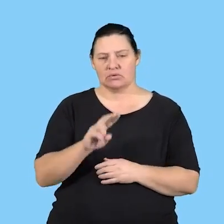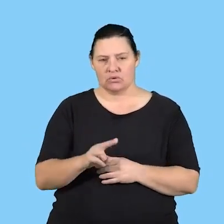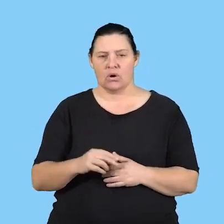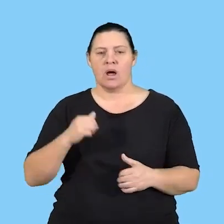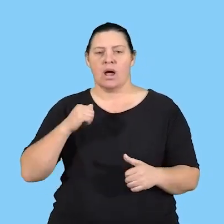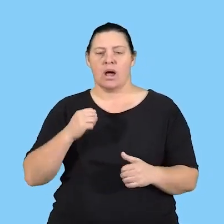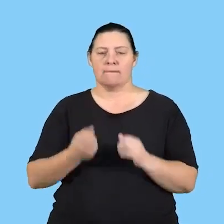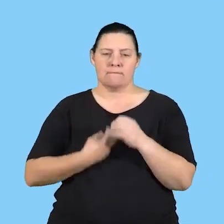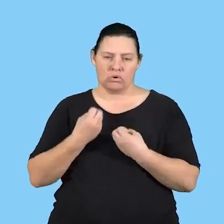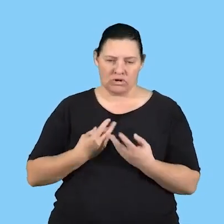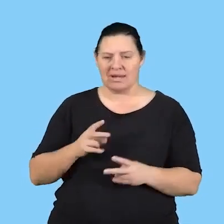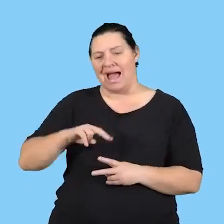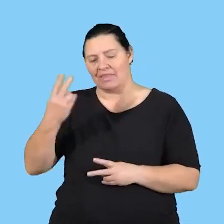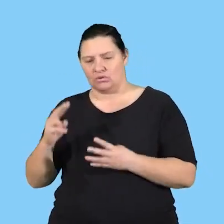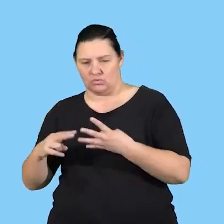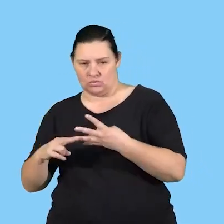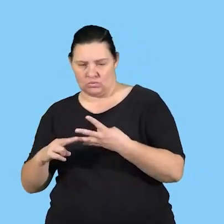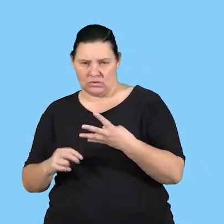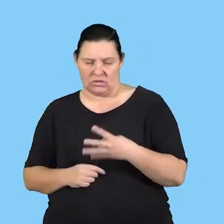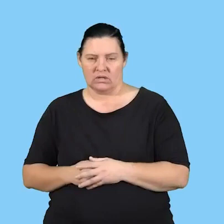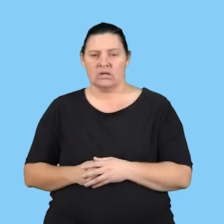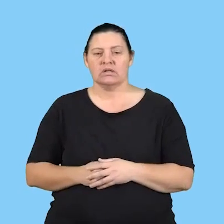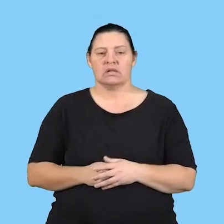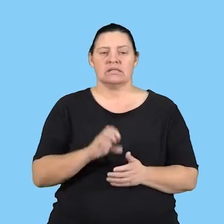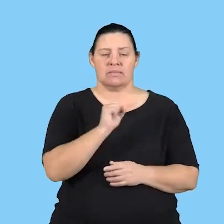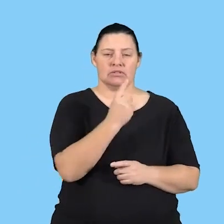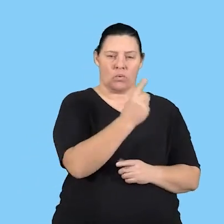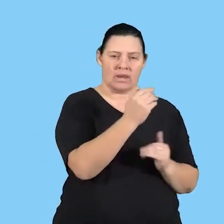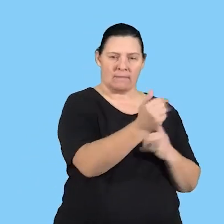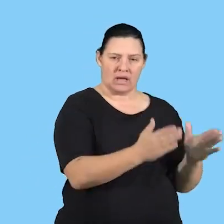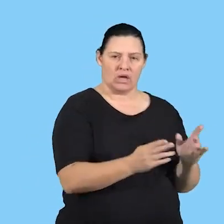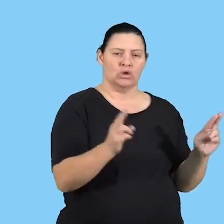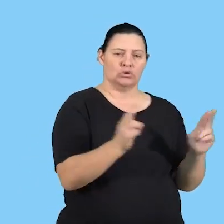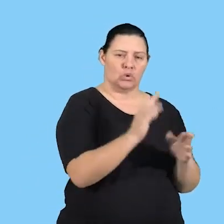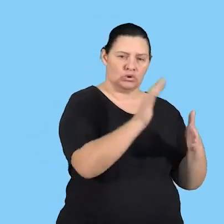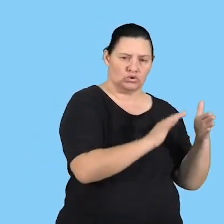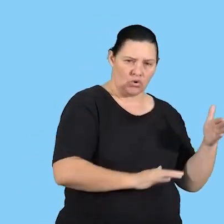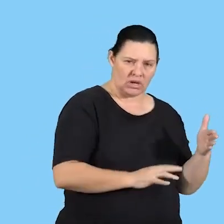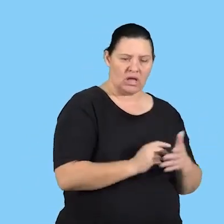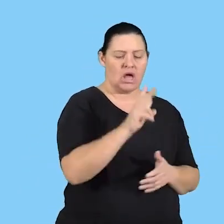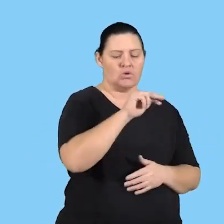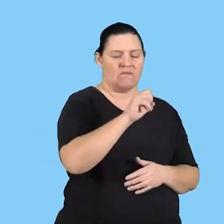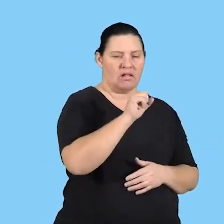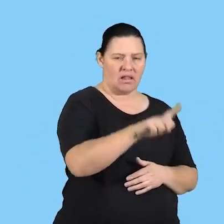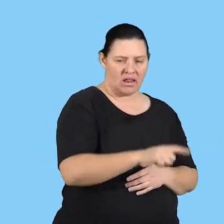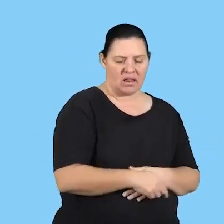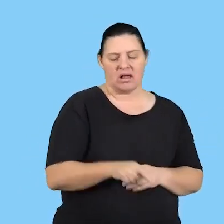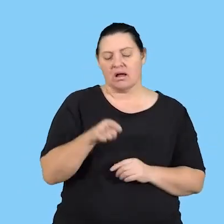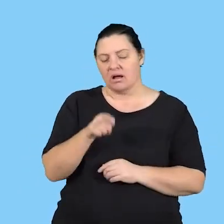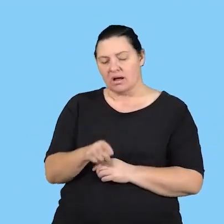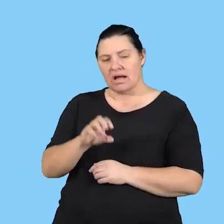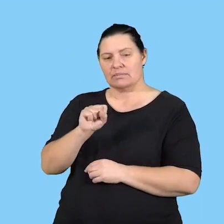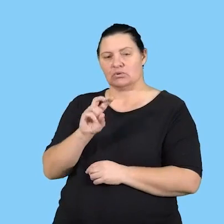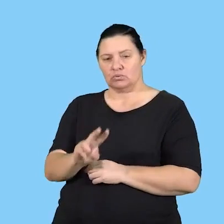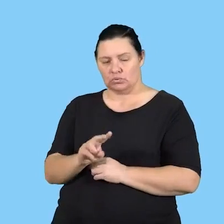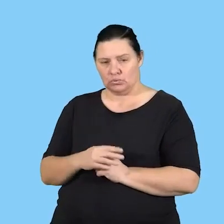the other 2 genres. In semester 1, we packaged short stories and novel, and in